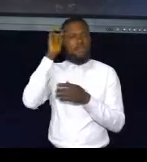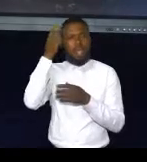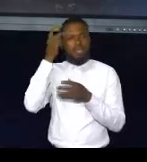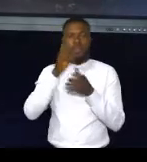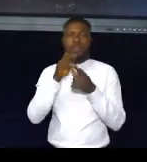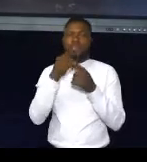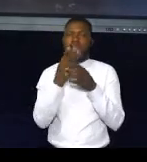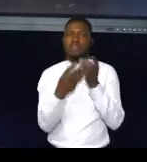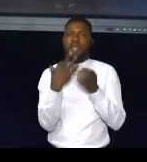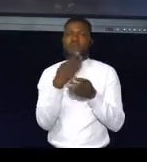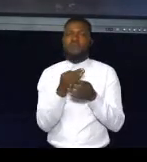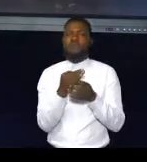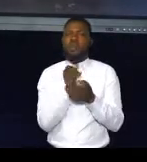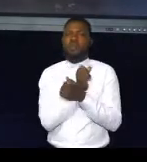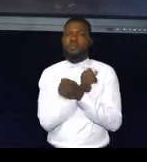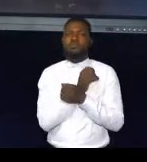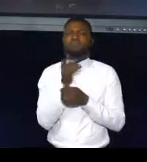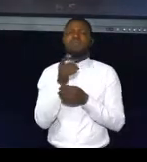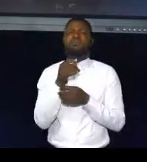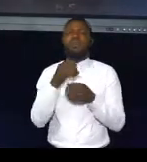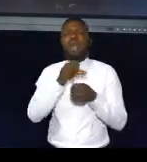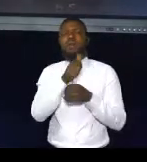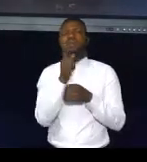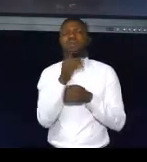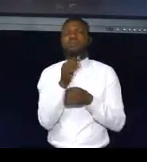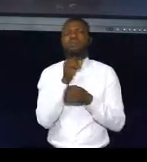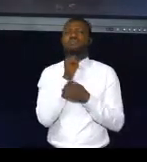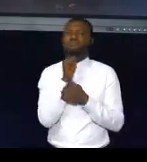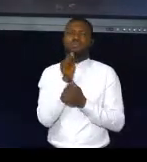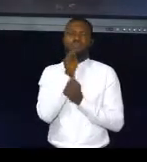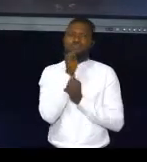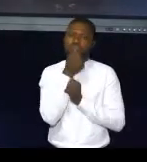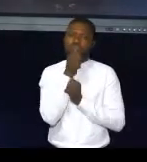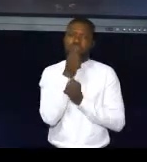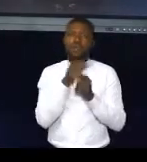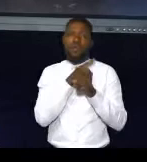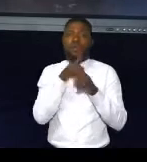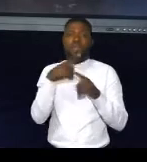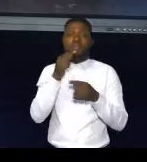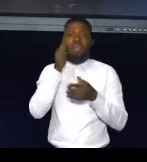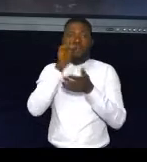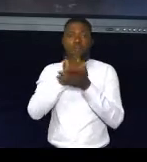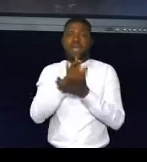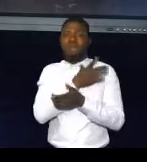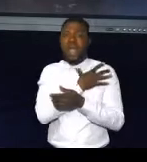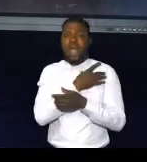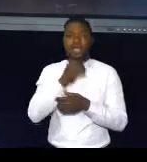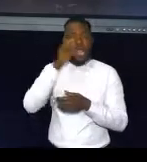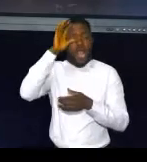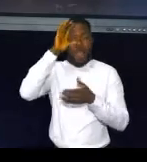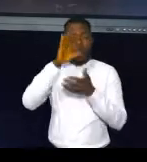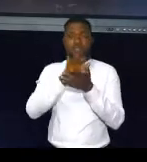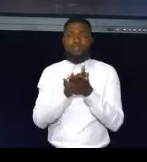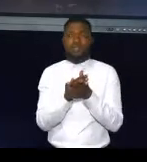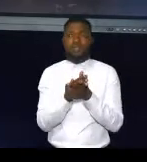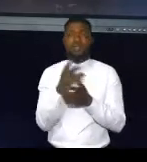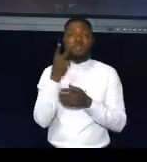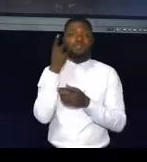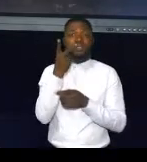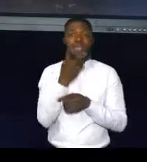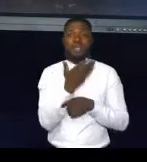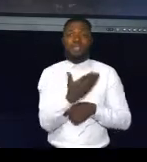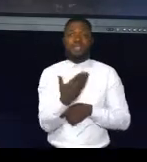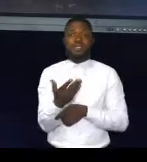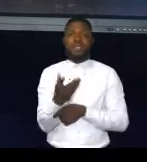love. Next one is intolerance. Say that. Intolerance. When the wife and husband